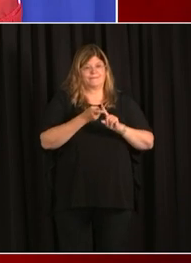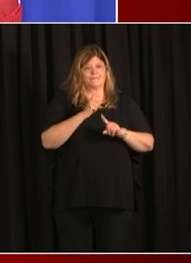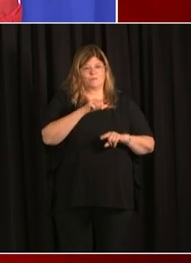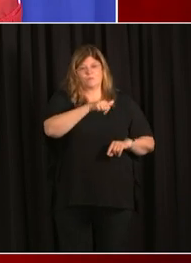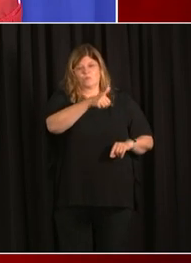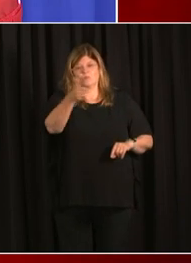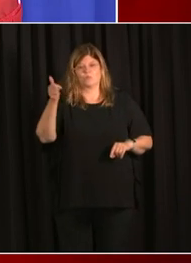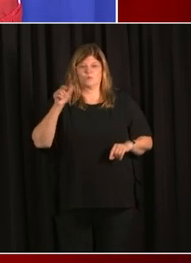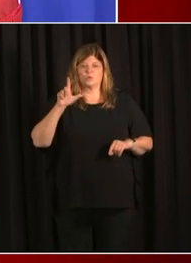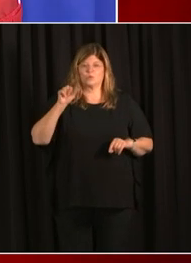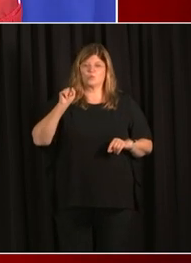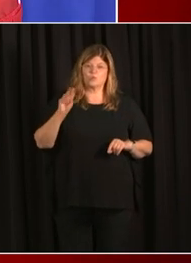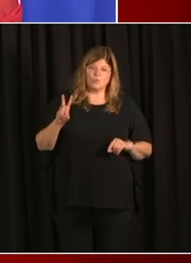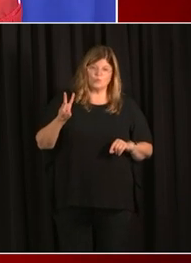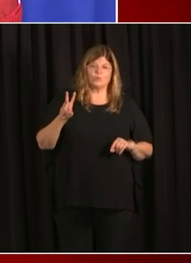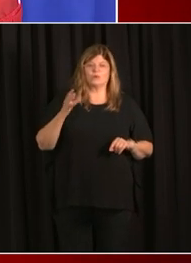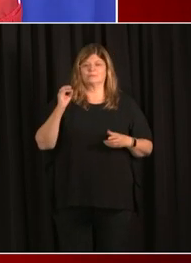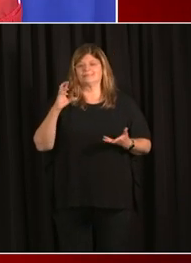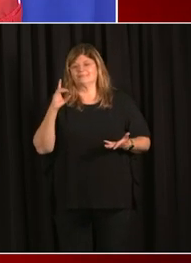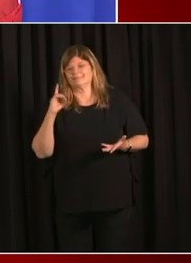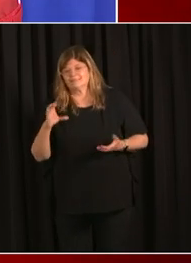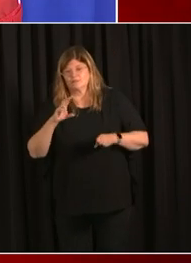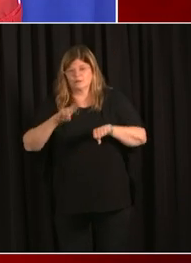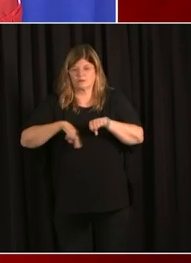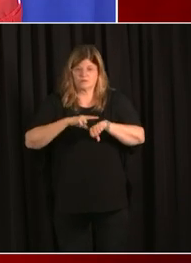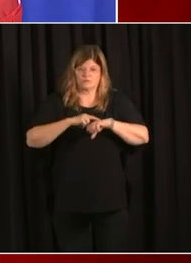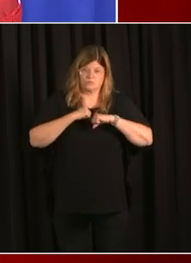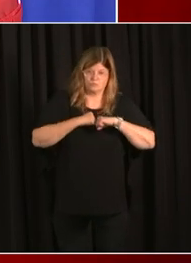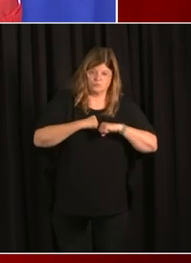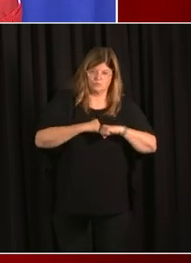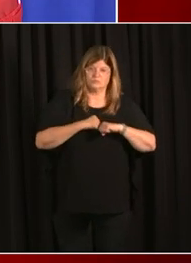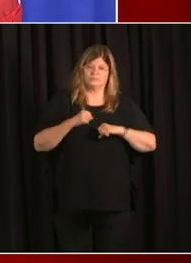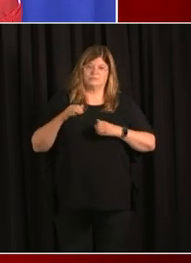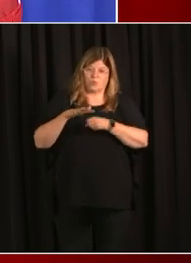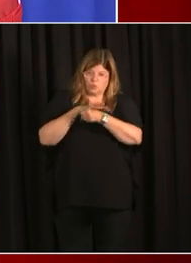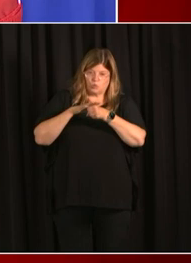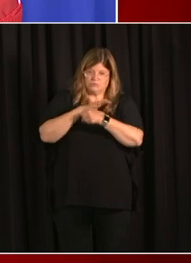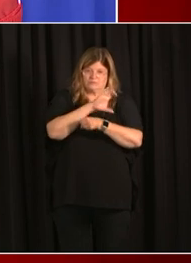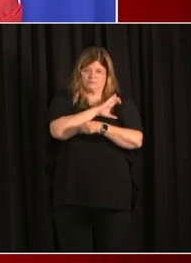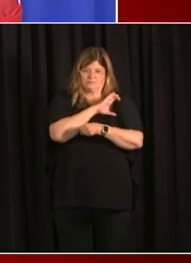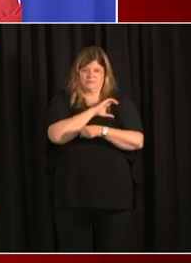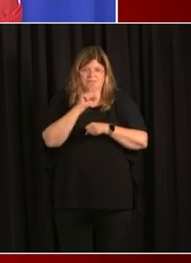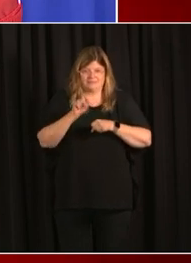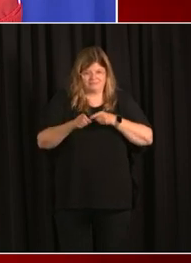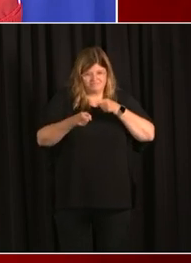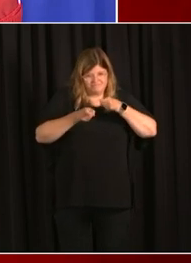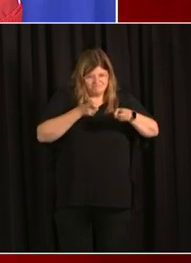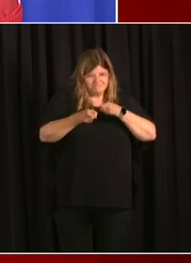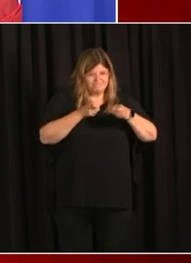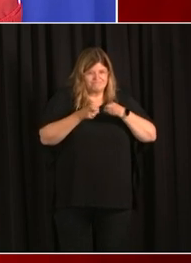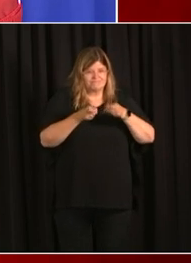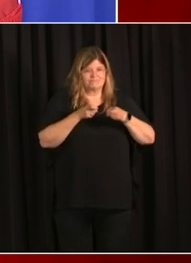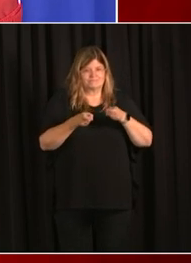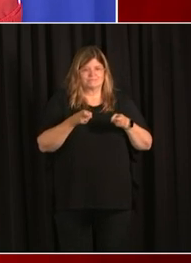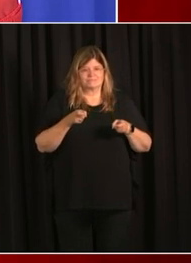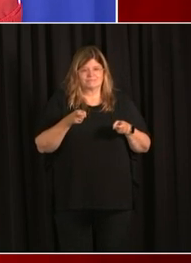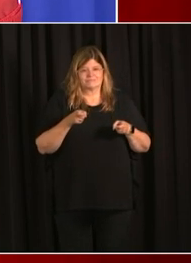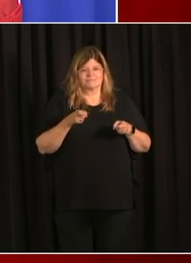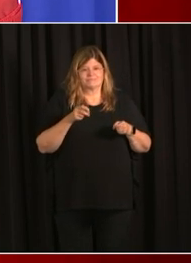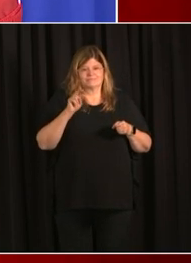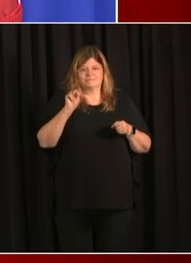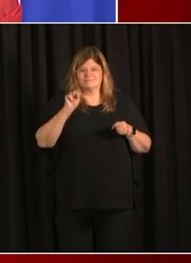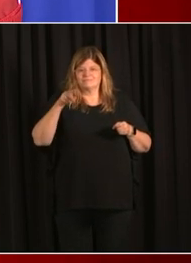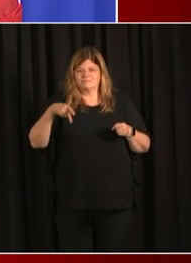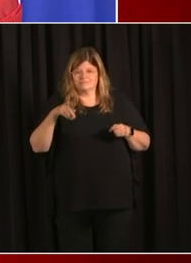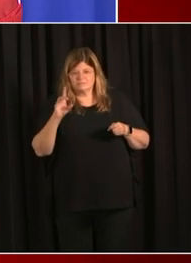from the DC National Guard. But local policing needs to be handled by MPD. But the idea that they were asked about